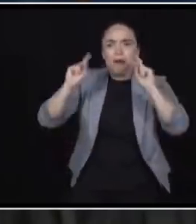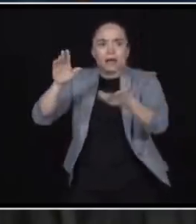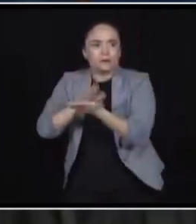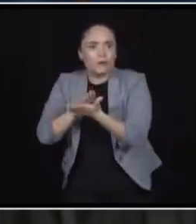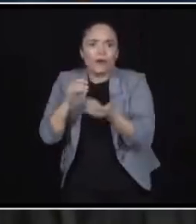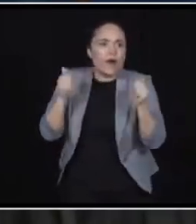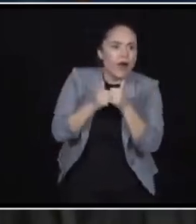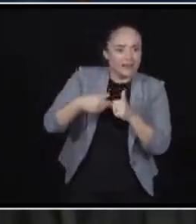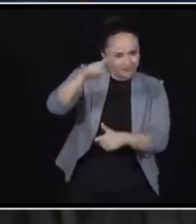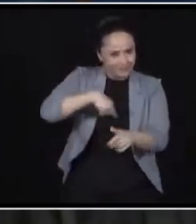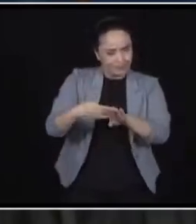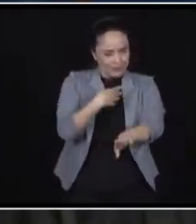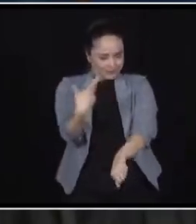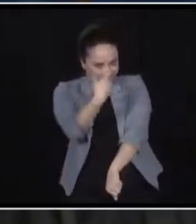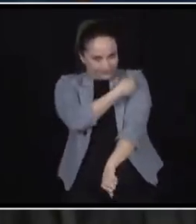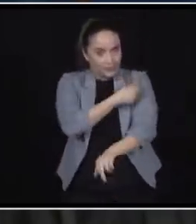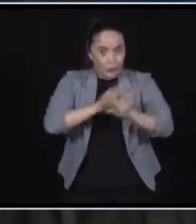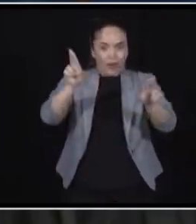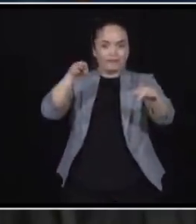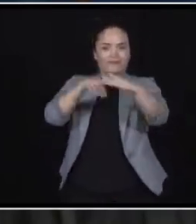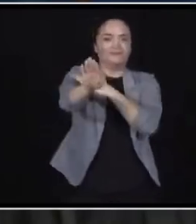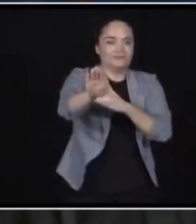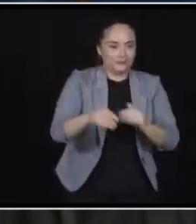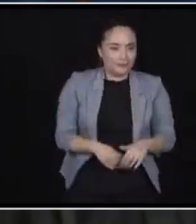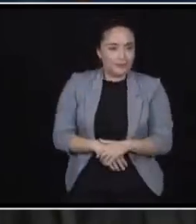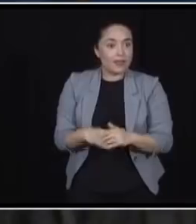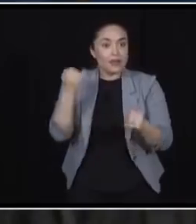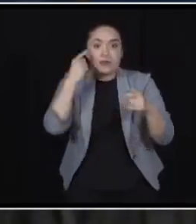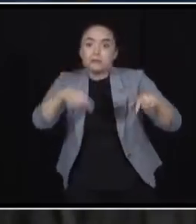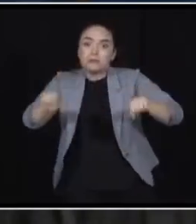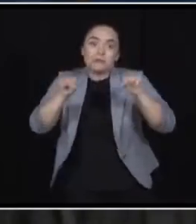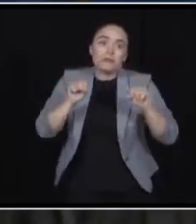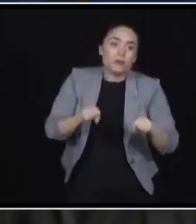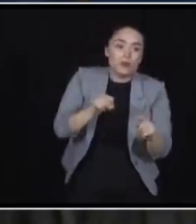are eligible can book their vaccination appointment by visiting